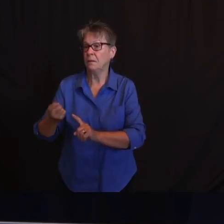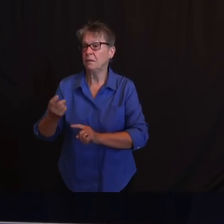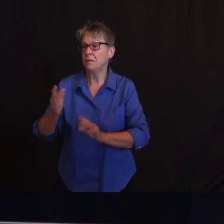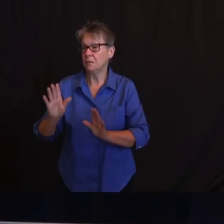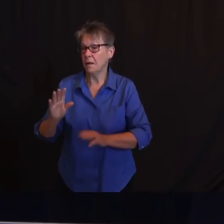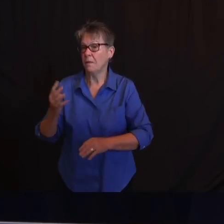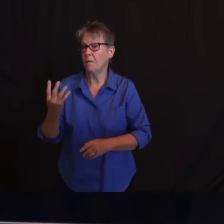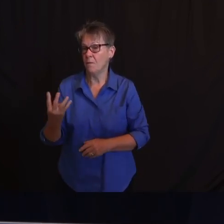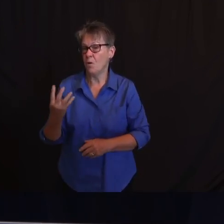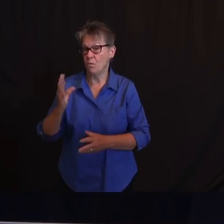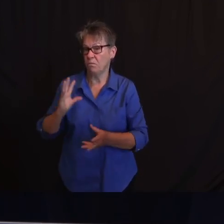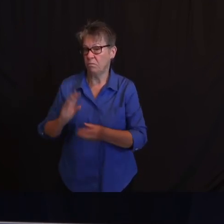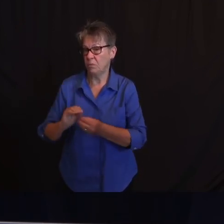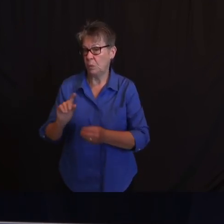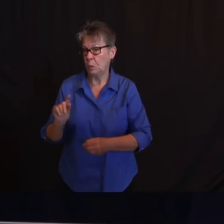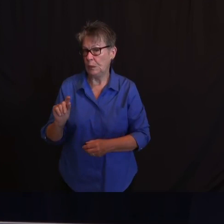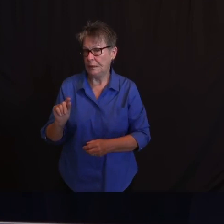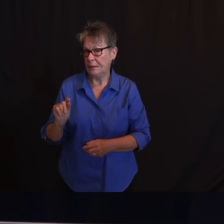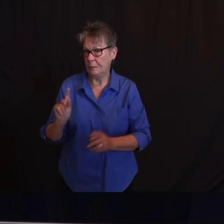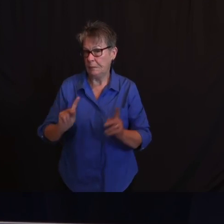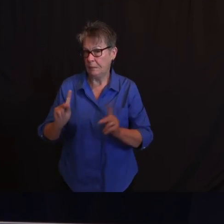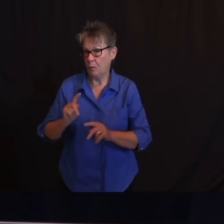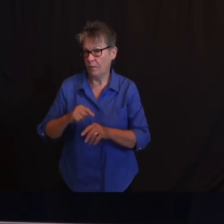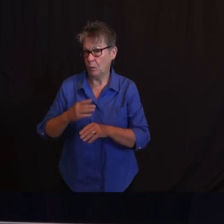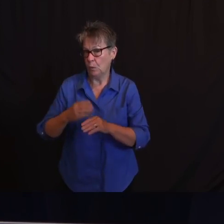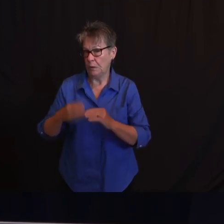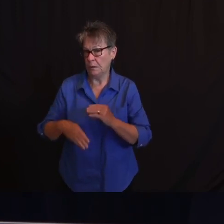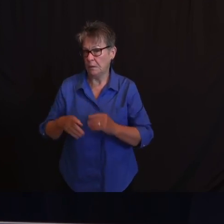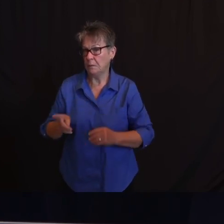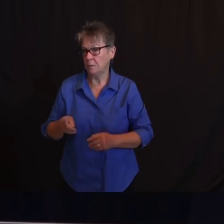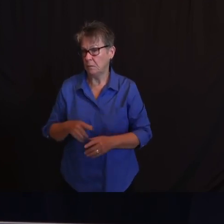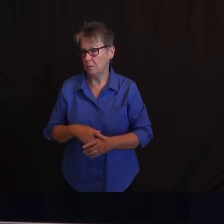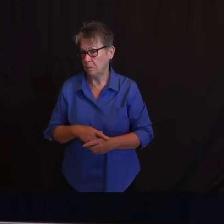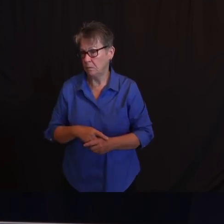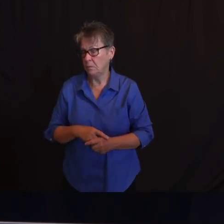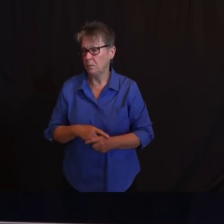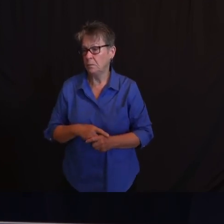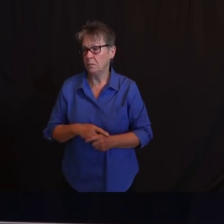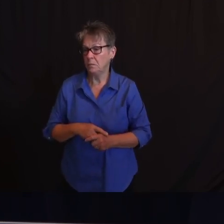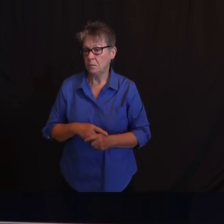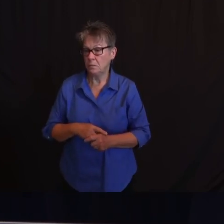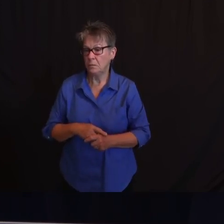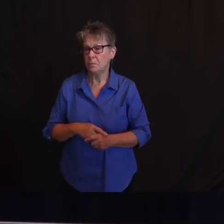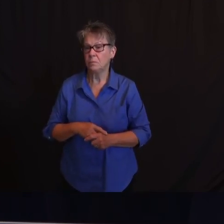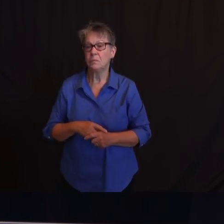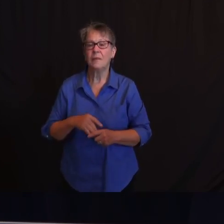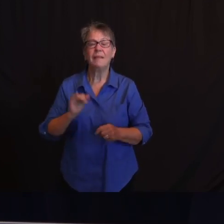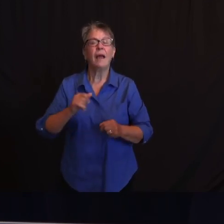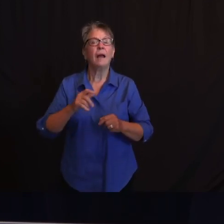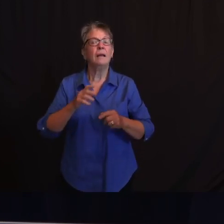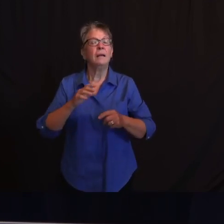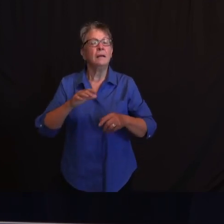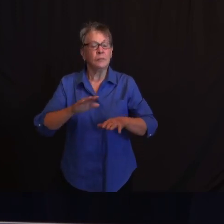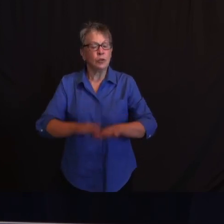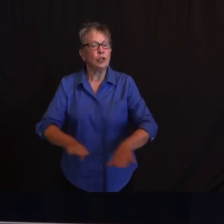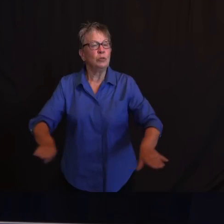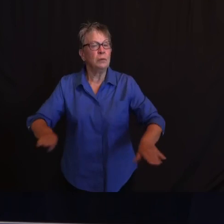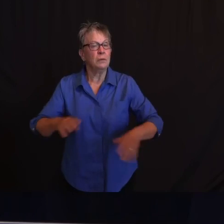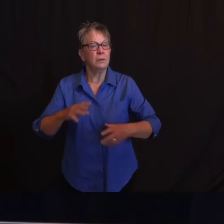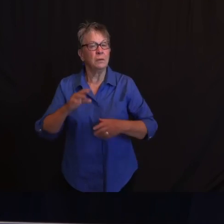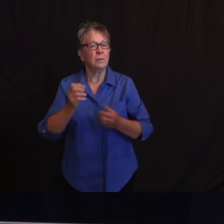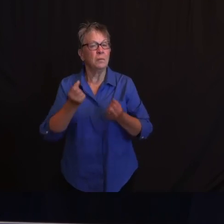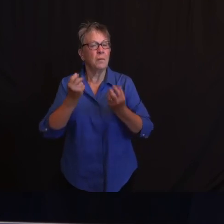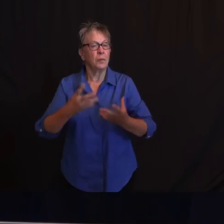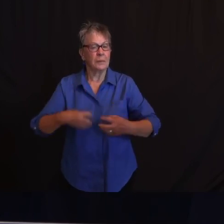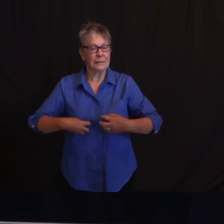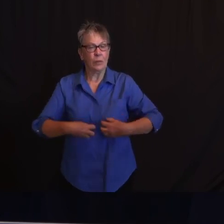reports over the weekend of multisystem inflammatory syndrome in children, for a total of 53 in the state. The